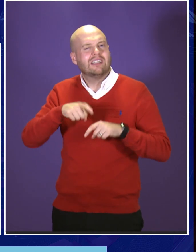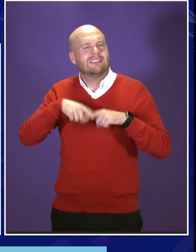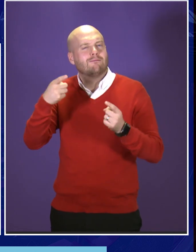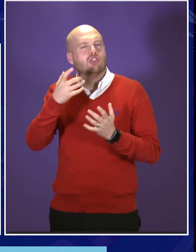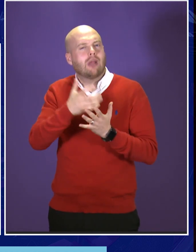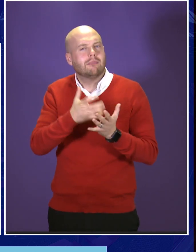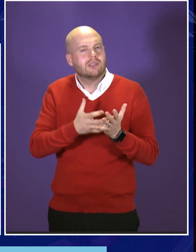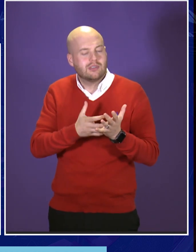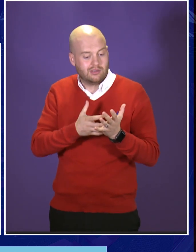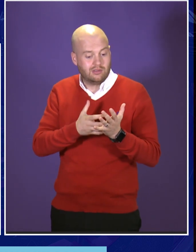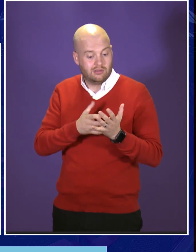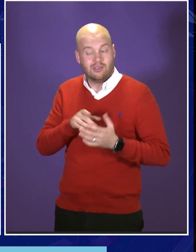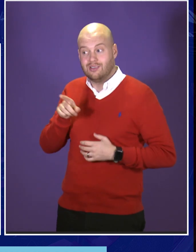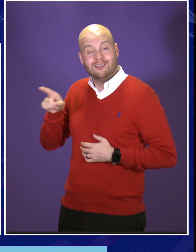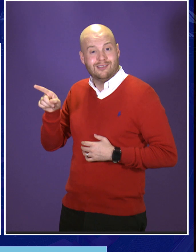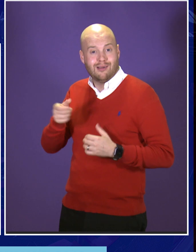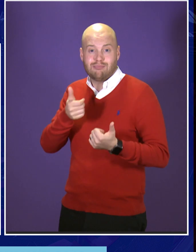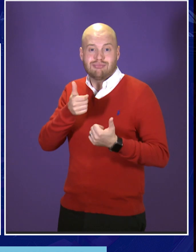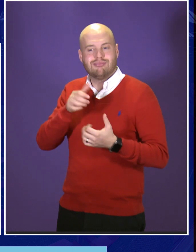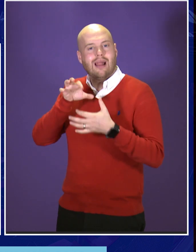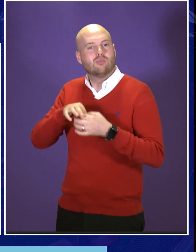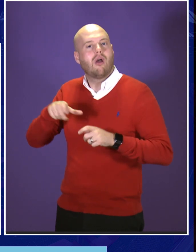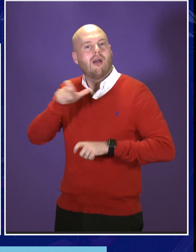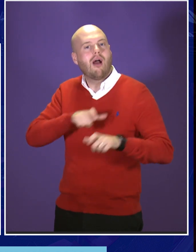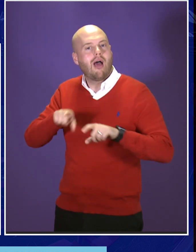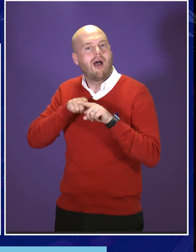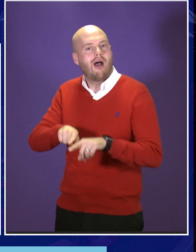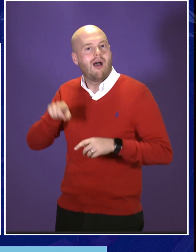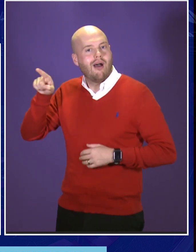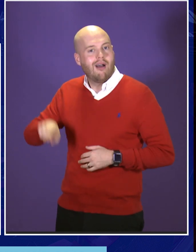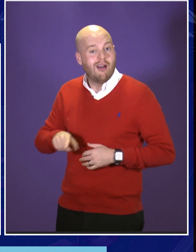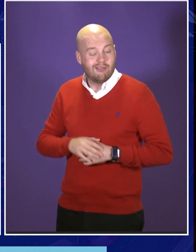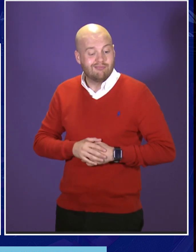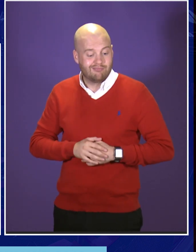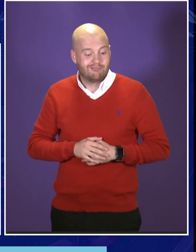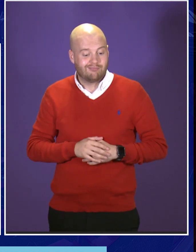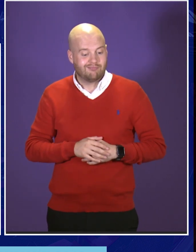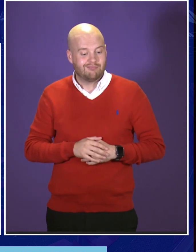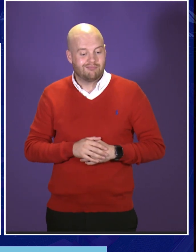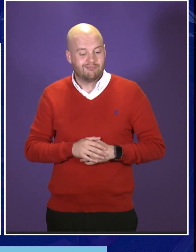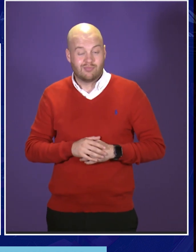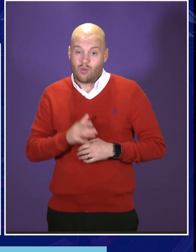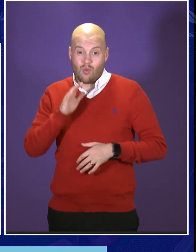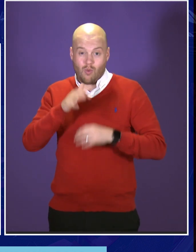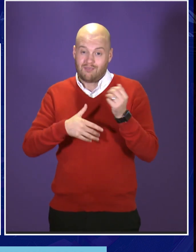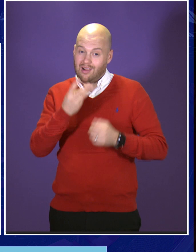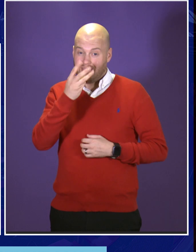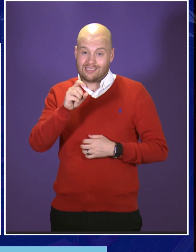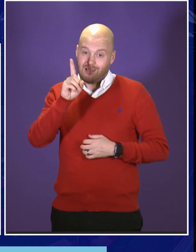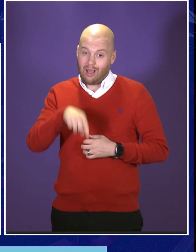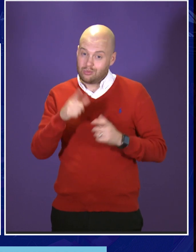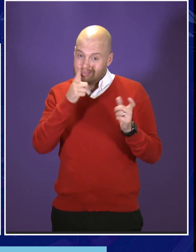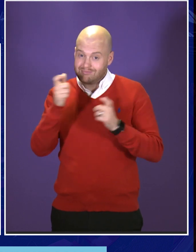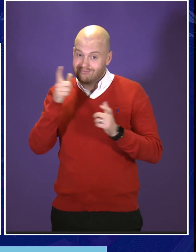It's a color palette of fashion. So this is all 30,000 artifacts, and it's just simple machine learning. And you can look at them by color. So you could have a very sort